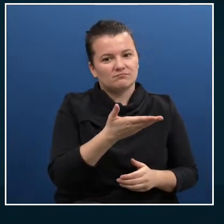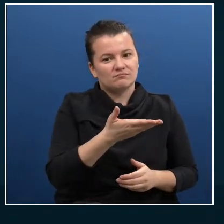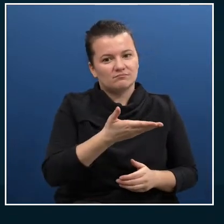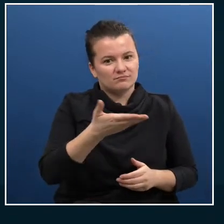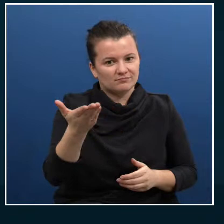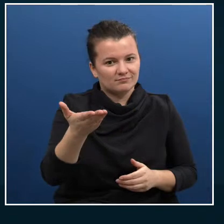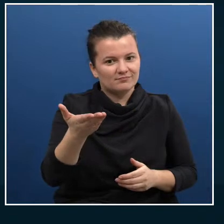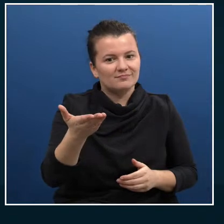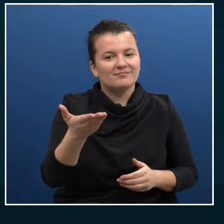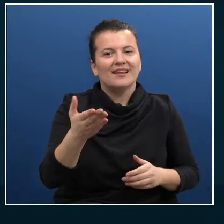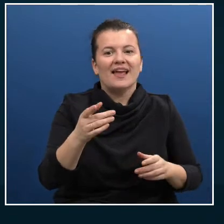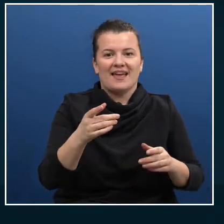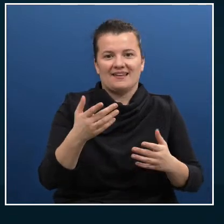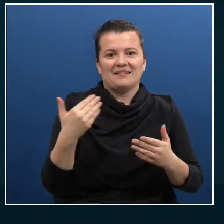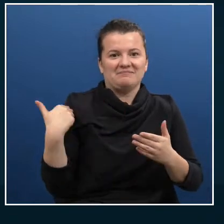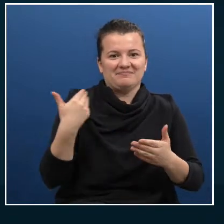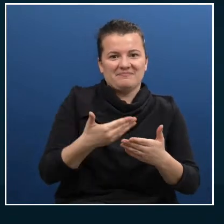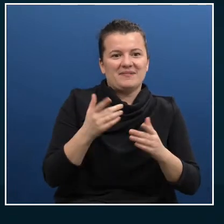as code.